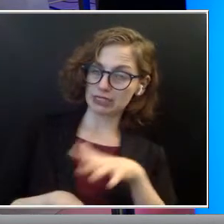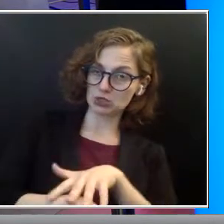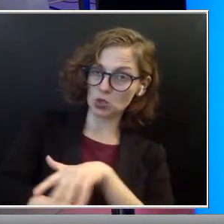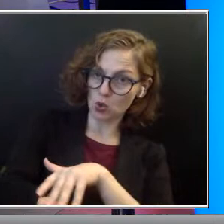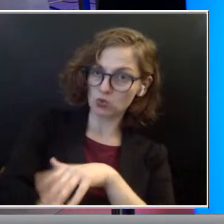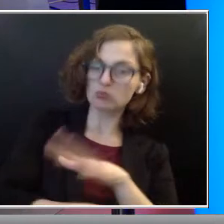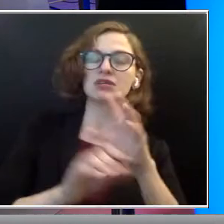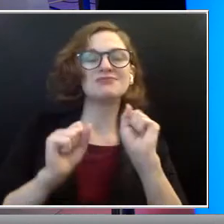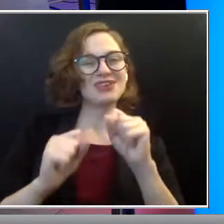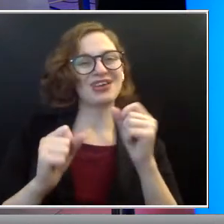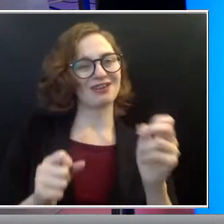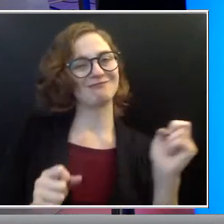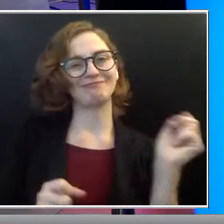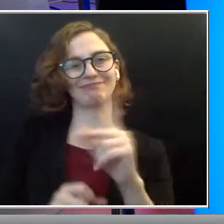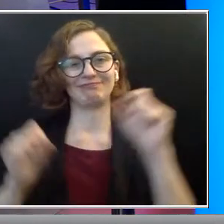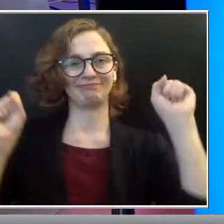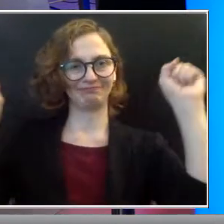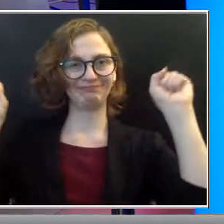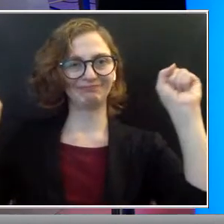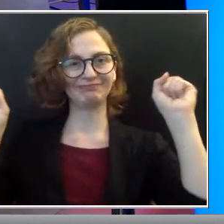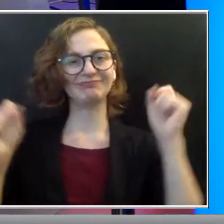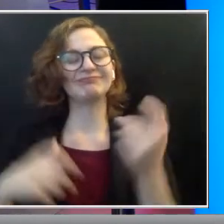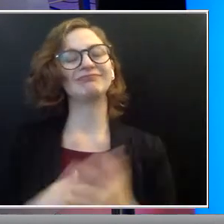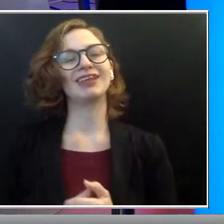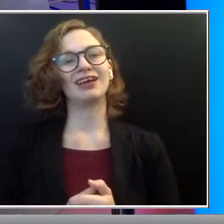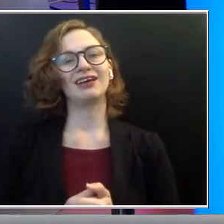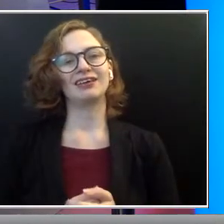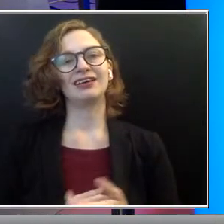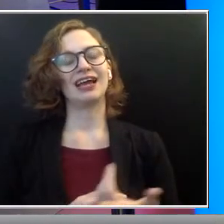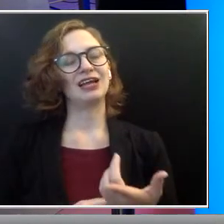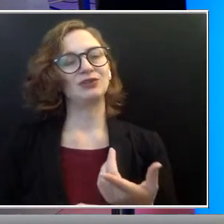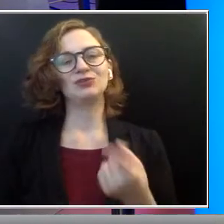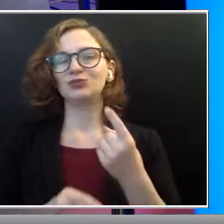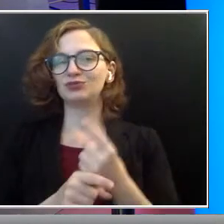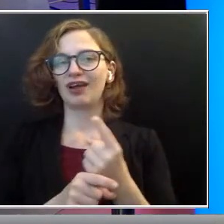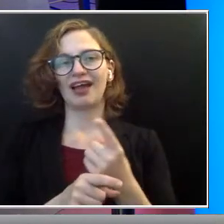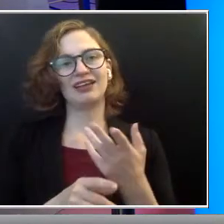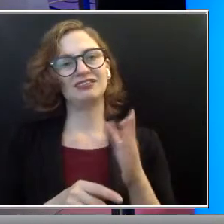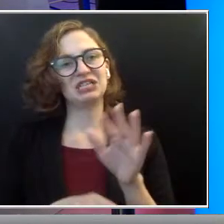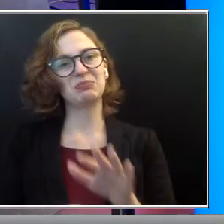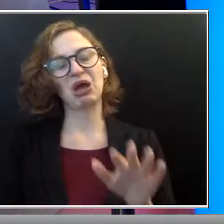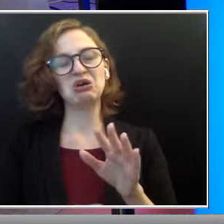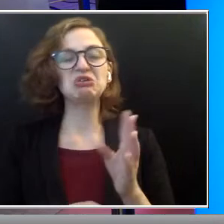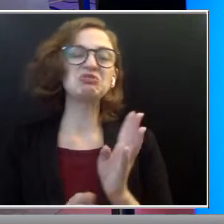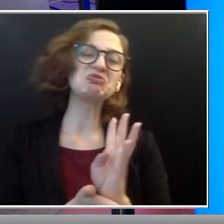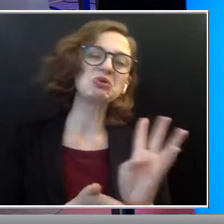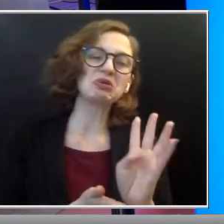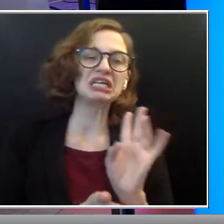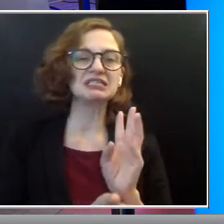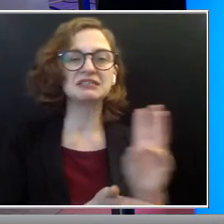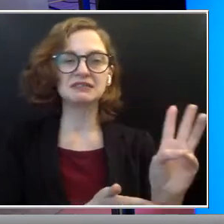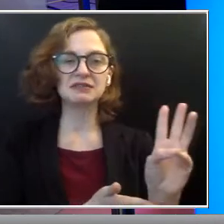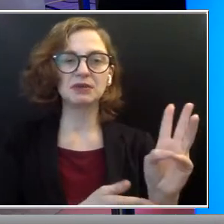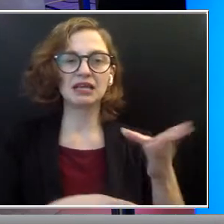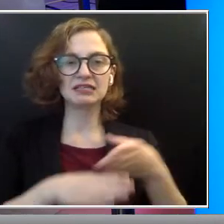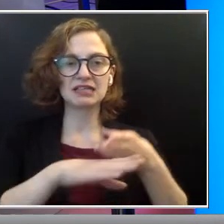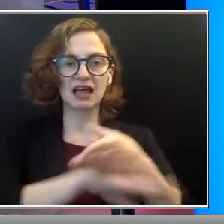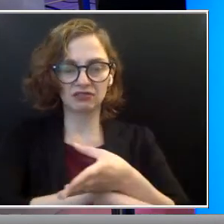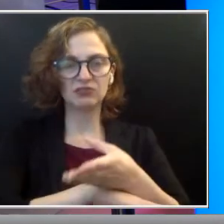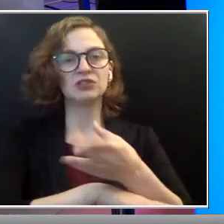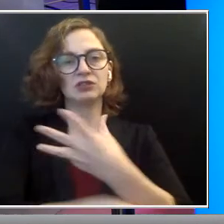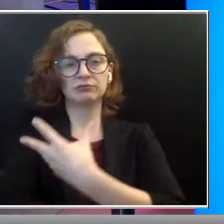medication, generally we're looking at labs again in 4 to 6 weeks. So Erin was probably waiting for an update from her doctor to have an understanding of if